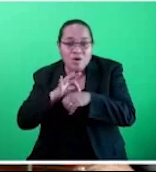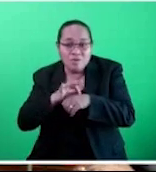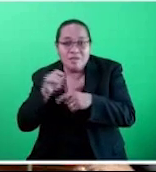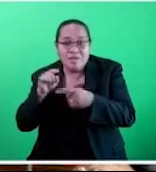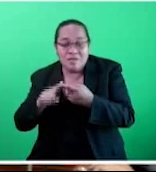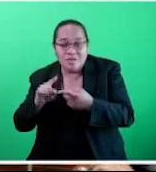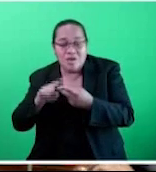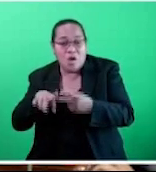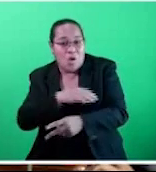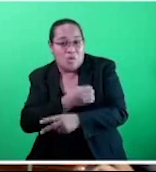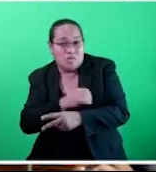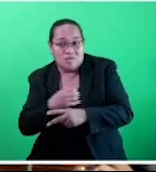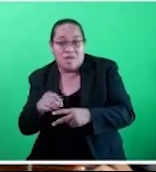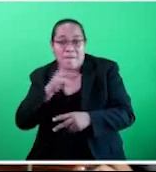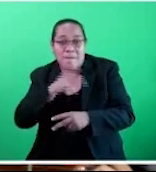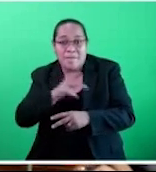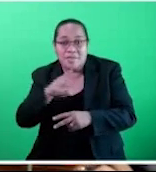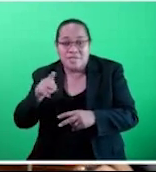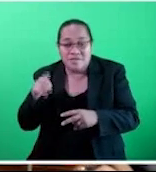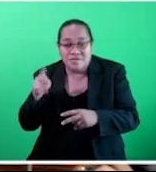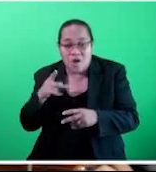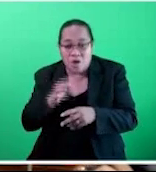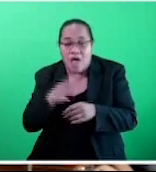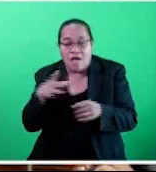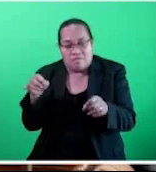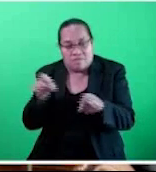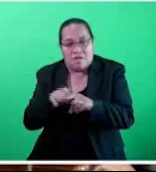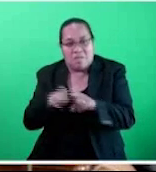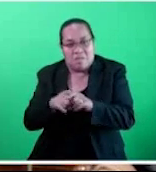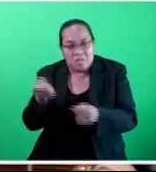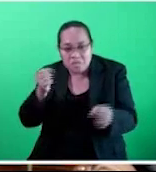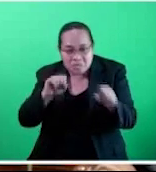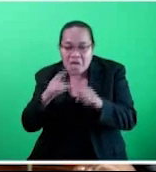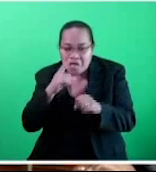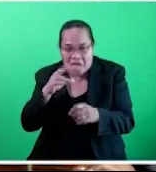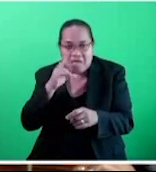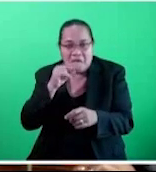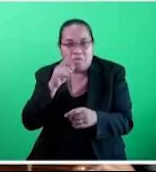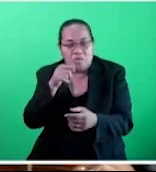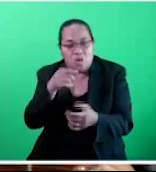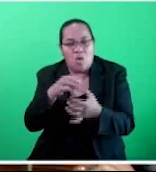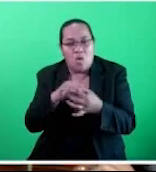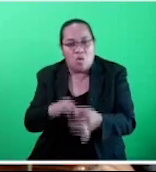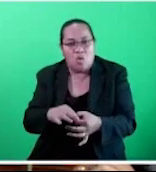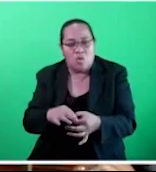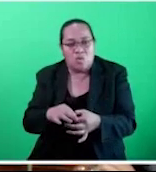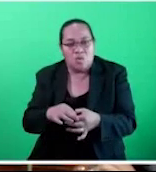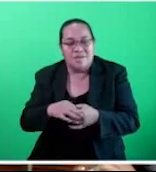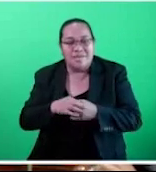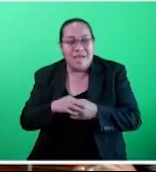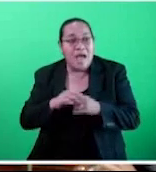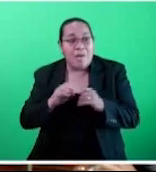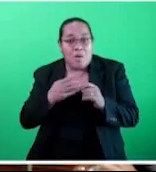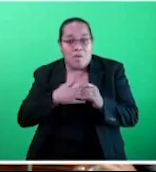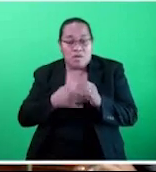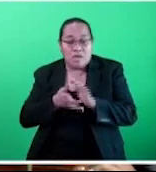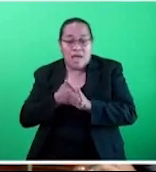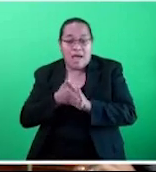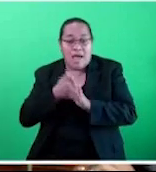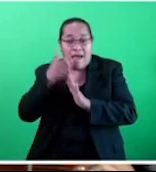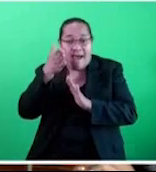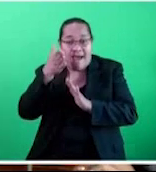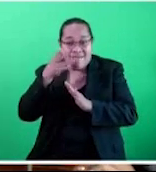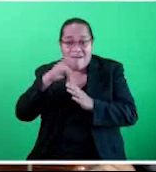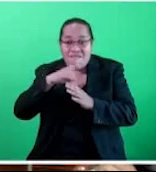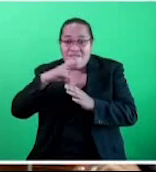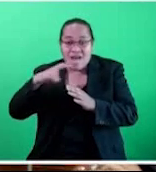Oceania Pacific Hospital, have similar laboratory diagnostic capability, but as I've alluded to, in terms of high-end viral, we